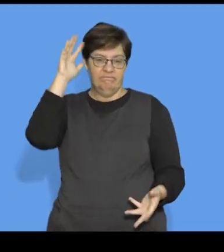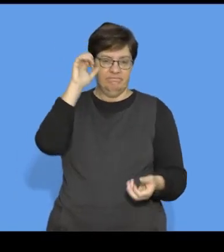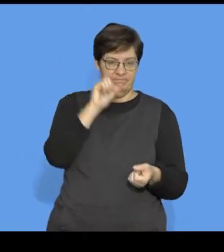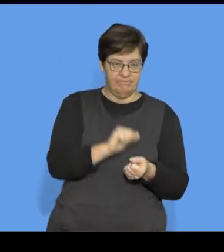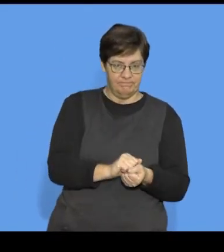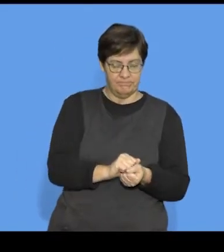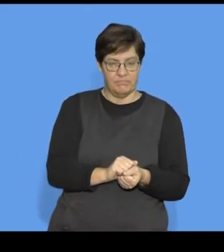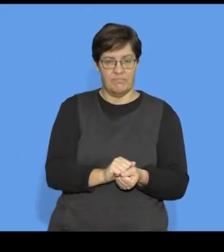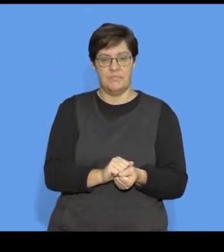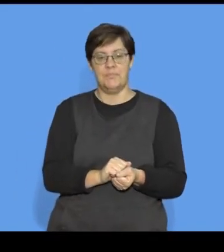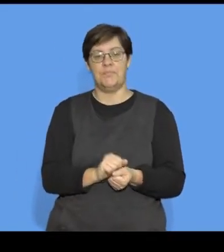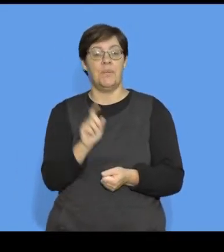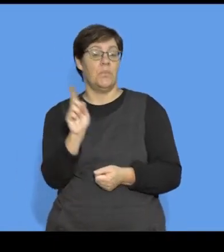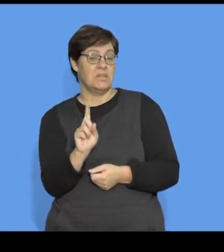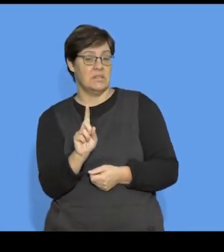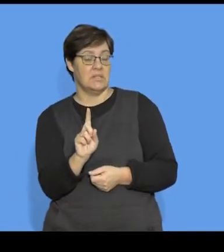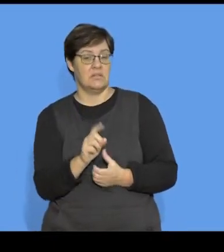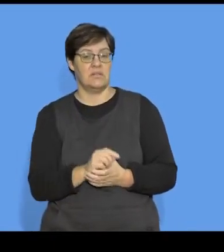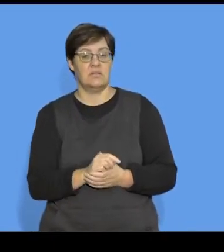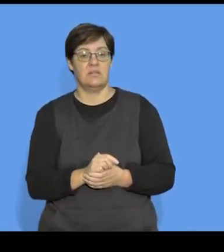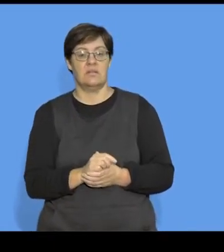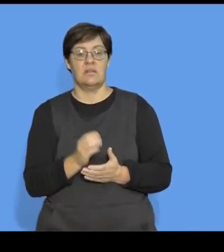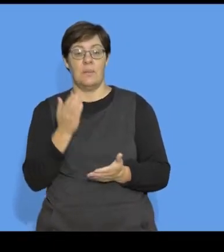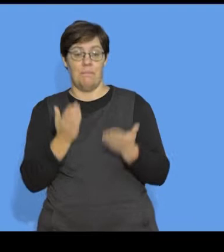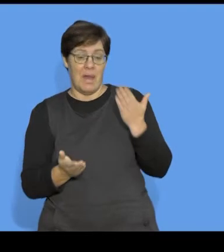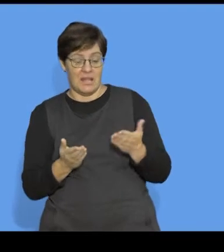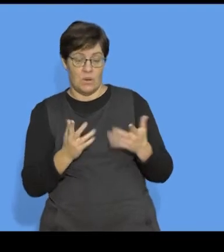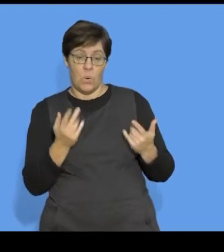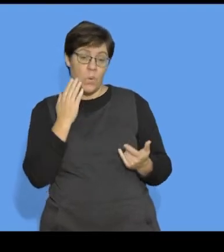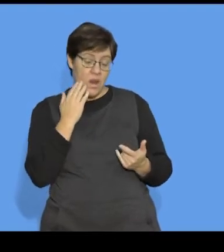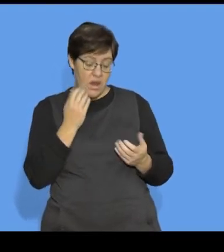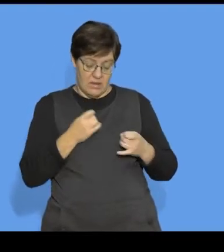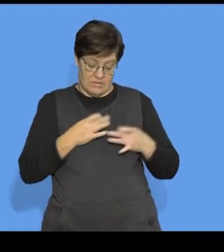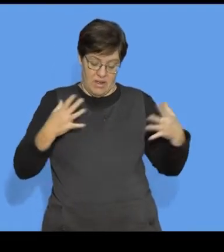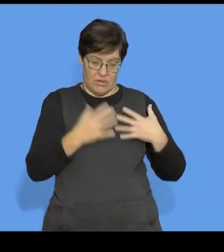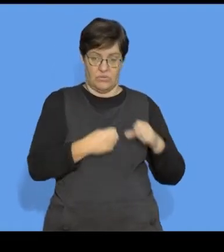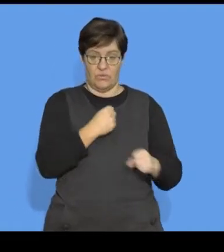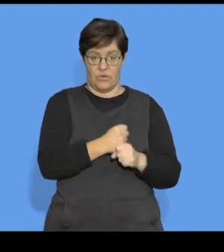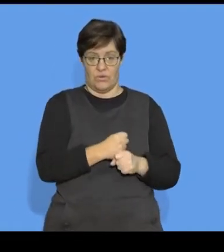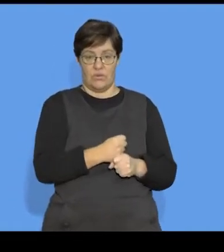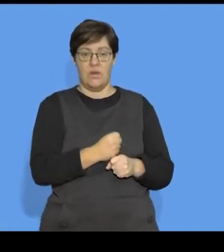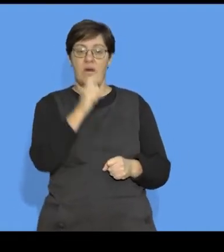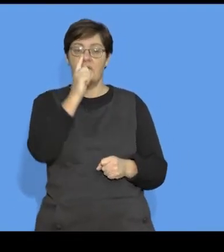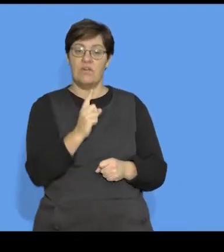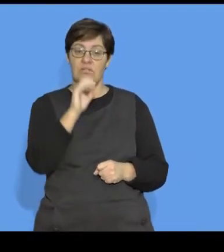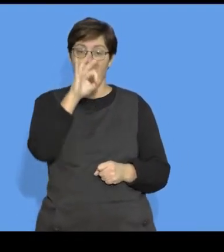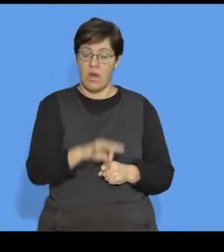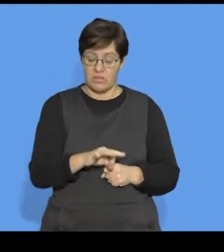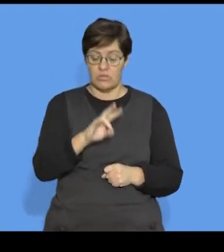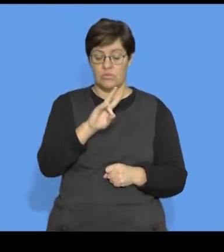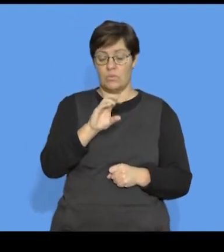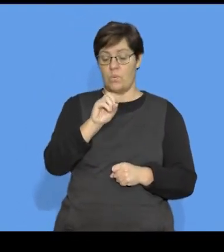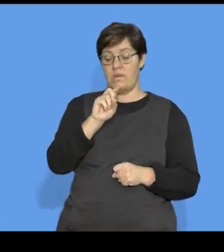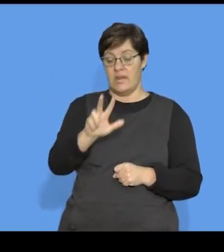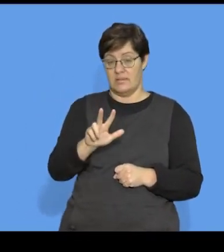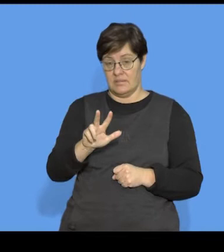accumulated depreciations will be your balances at the beginning of the year. As you can see, 1st of March